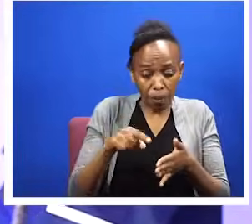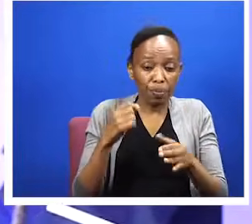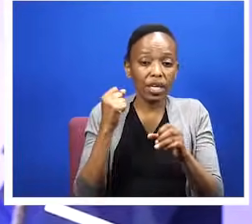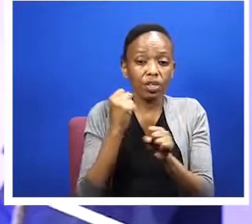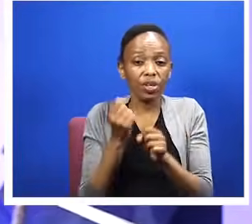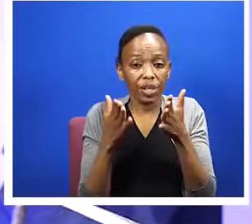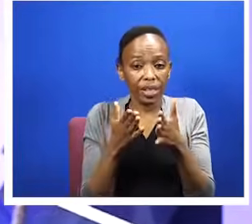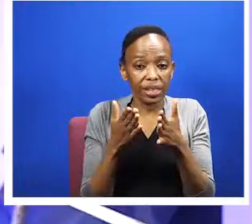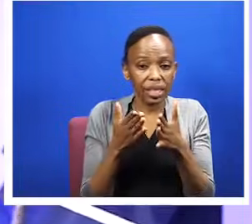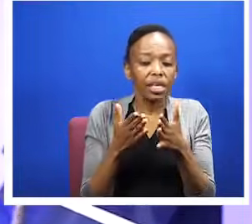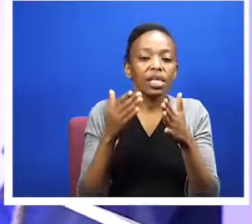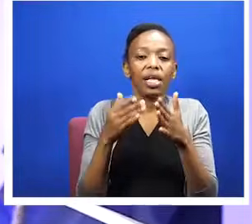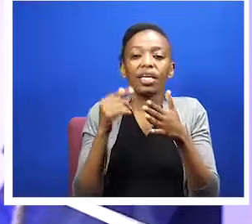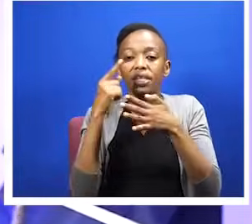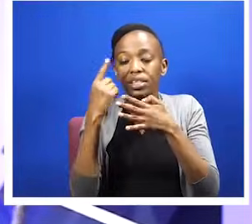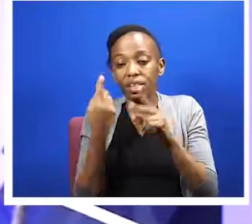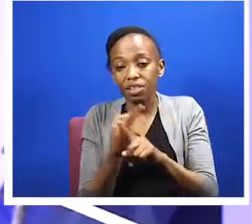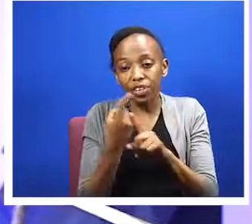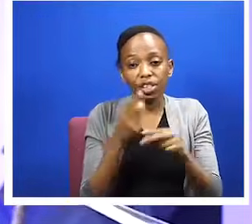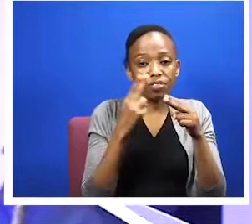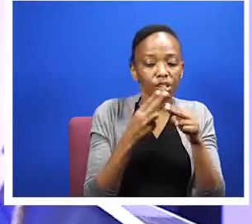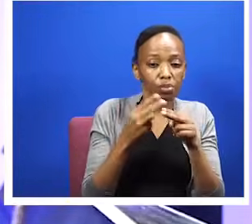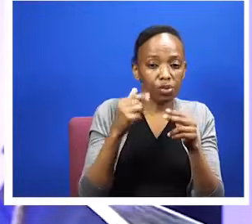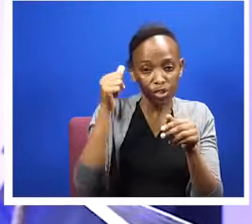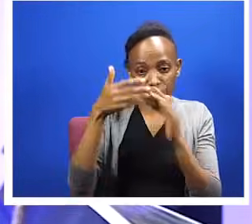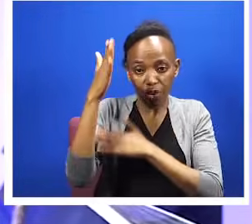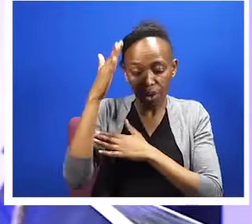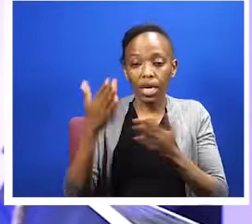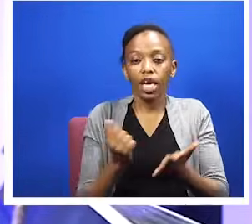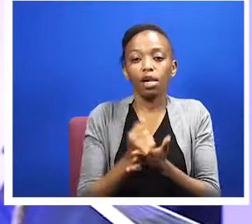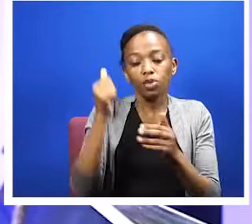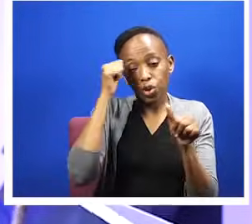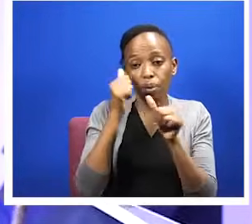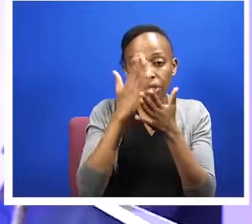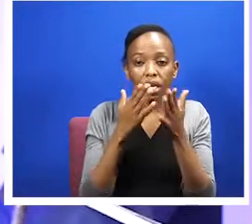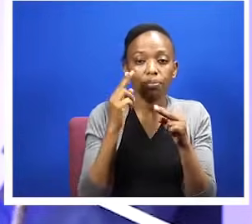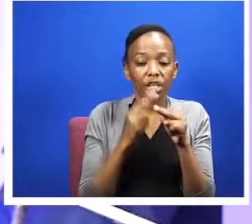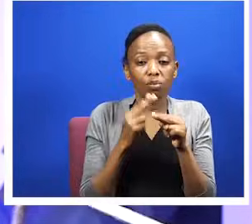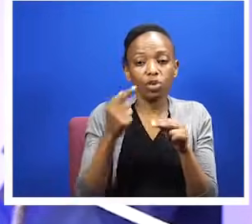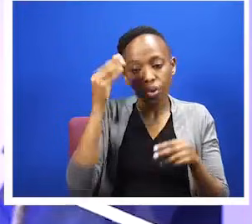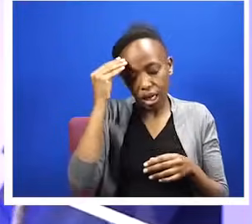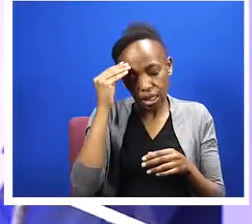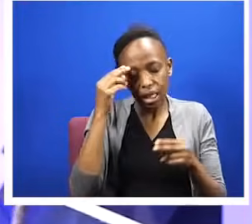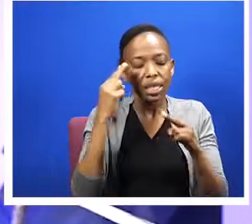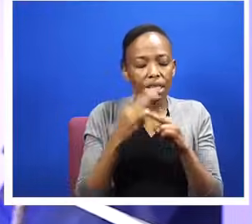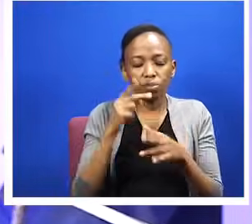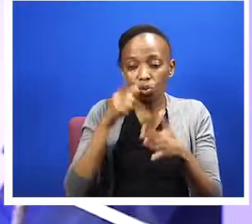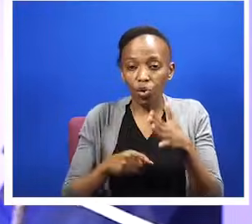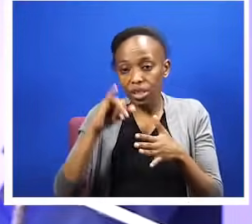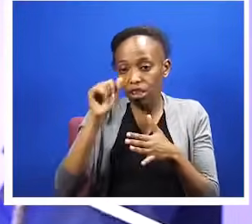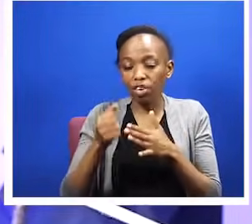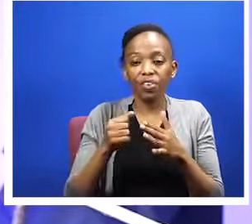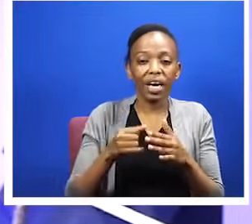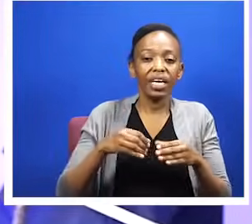series on the names of God just to help you remember some names that we did. We learned names like Jehovah Shammah,